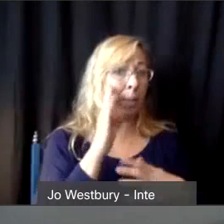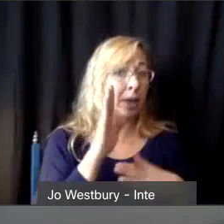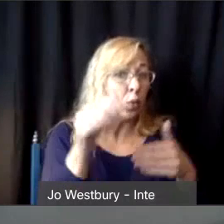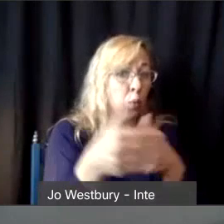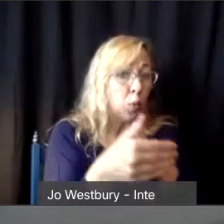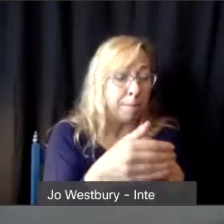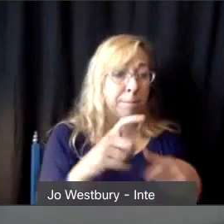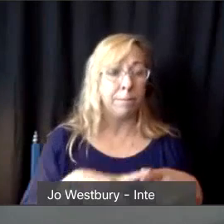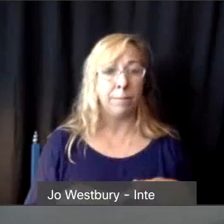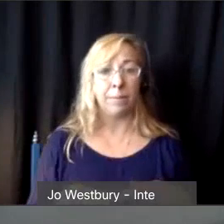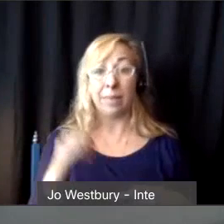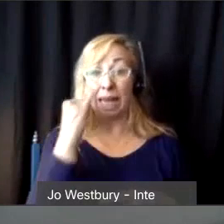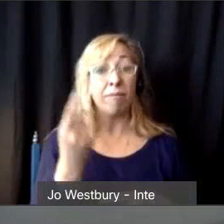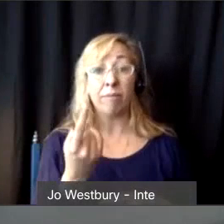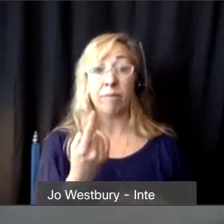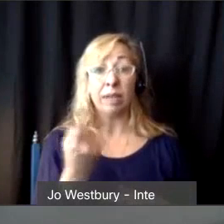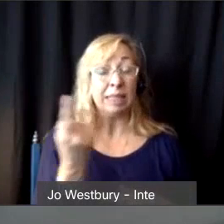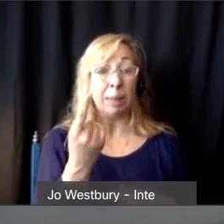has a visitor and,